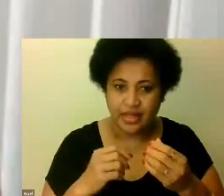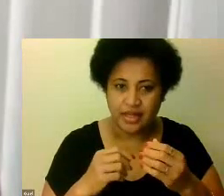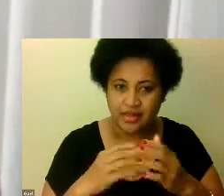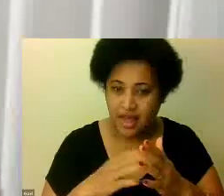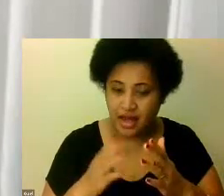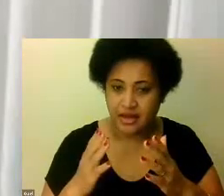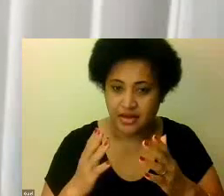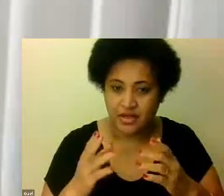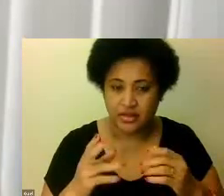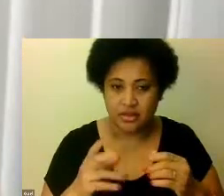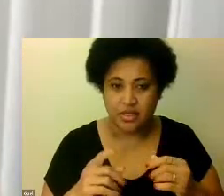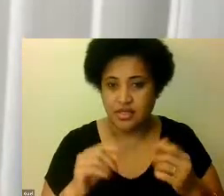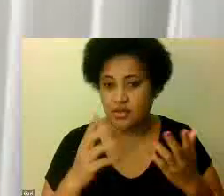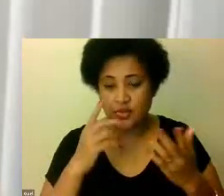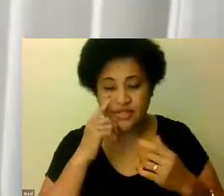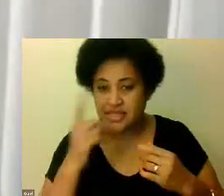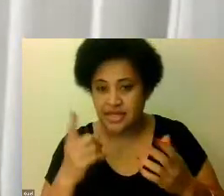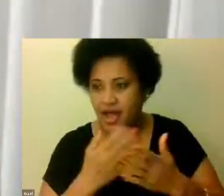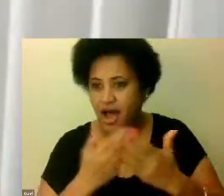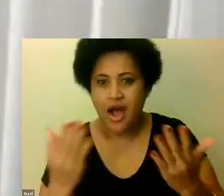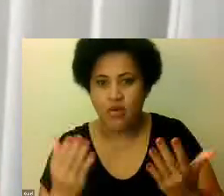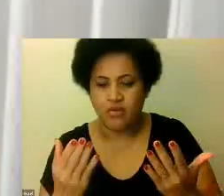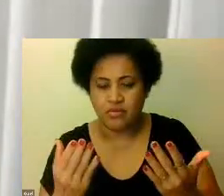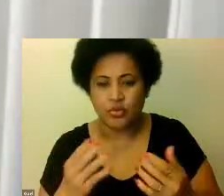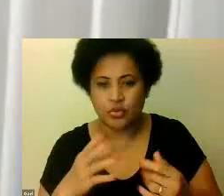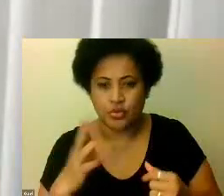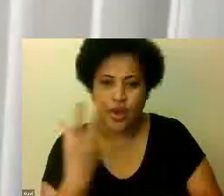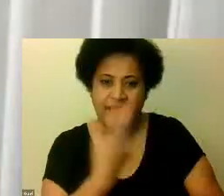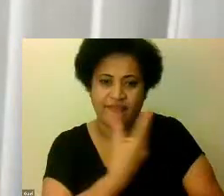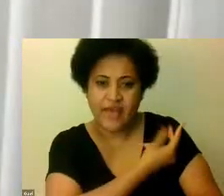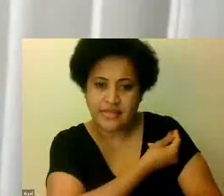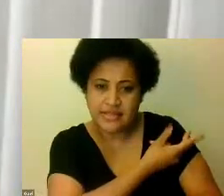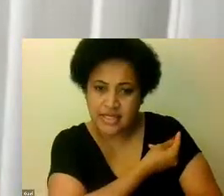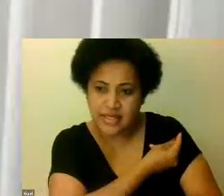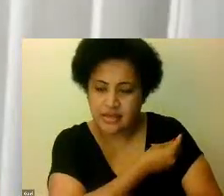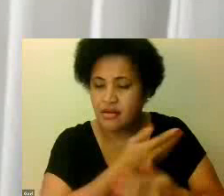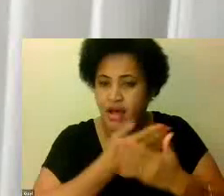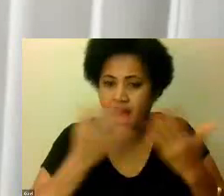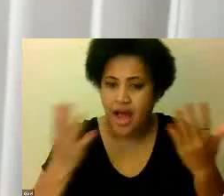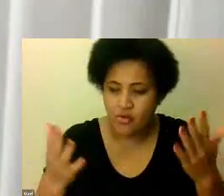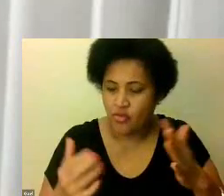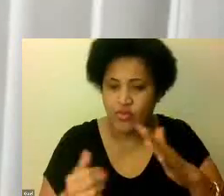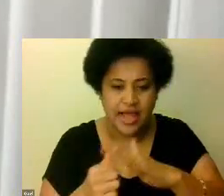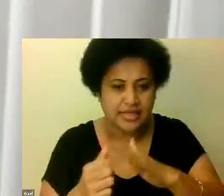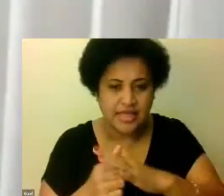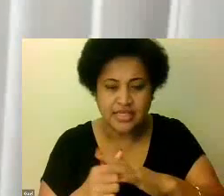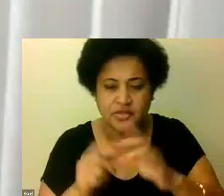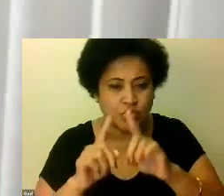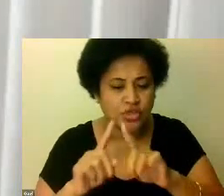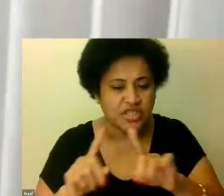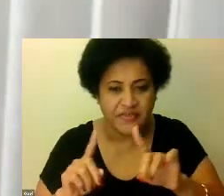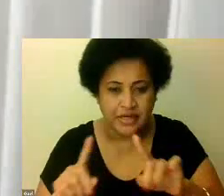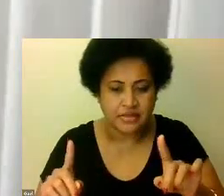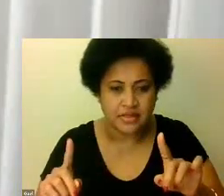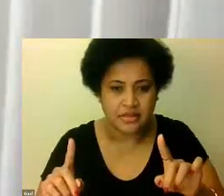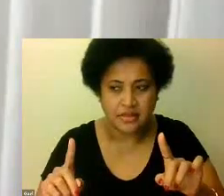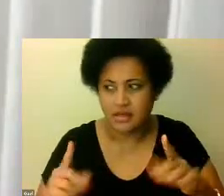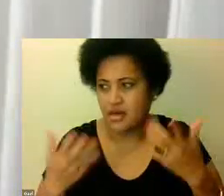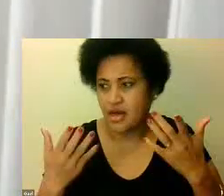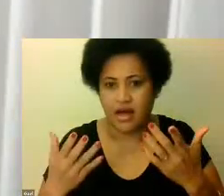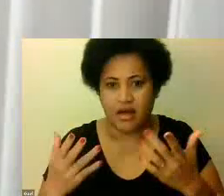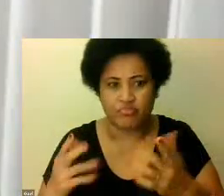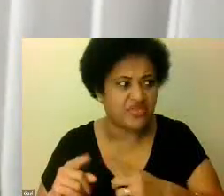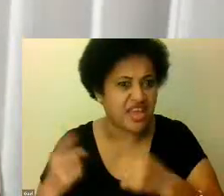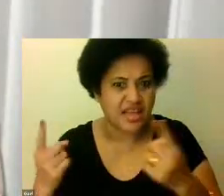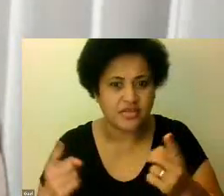you're going to access vaccines, how you're going to, you know, get access to different facilities and